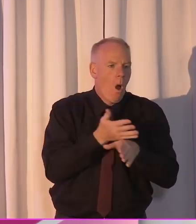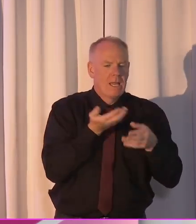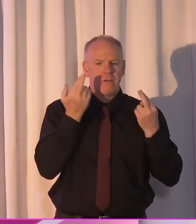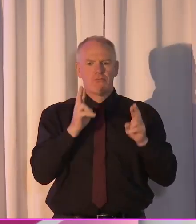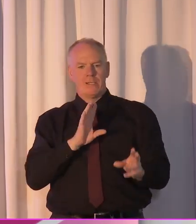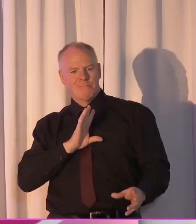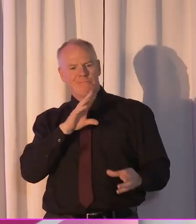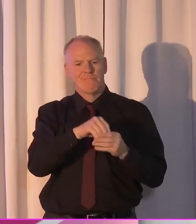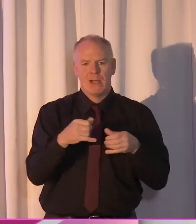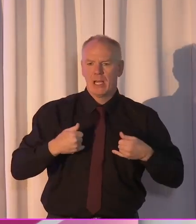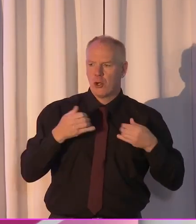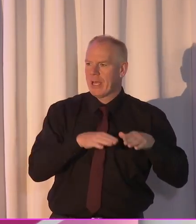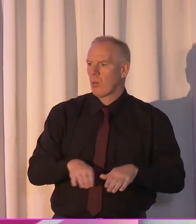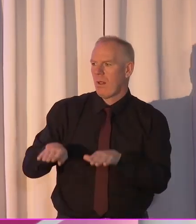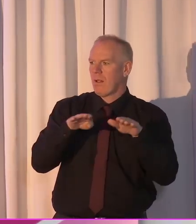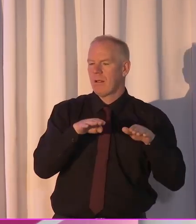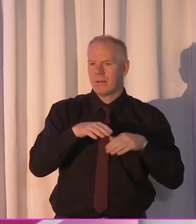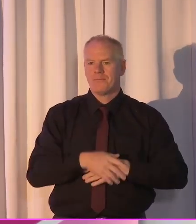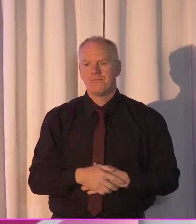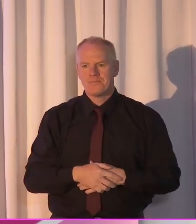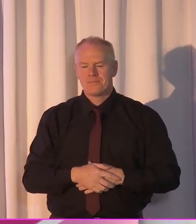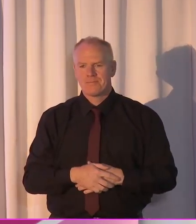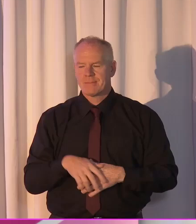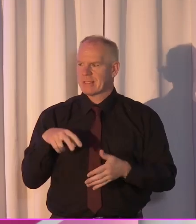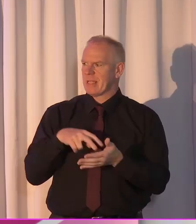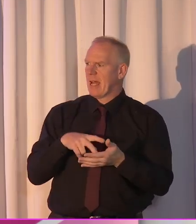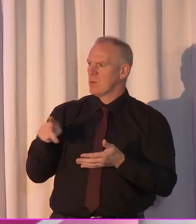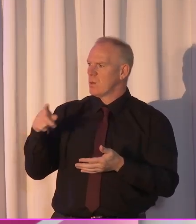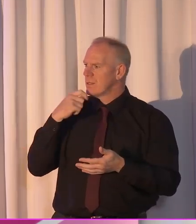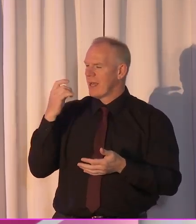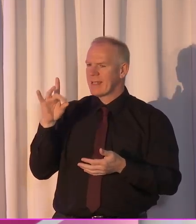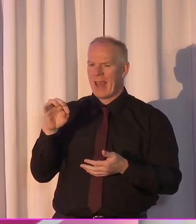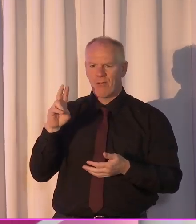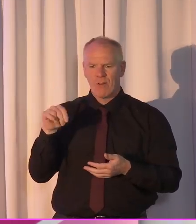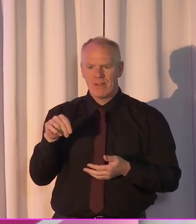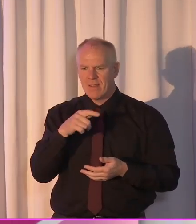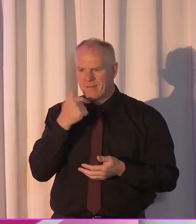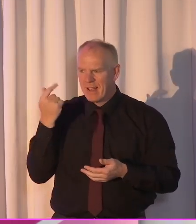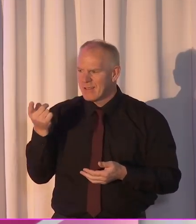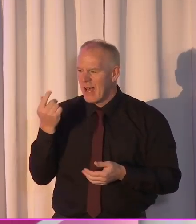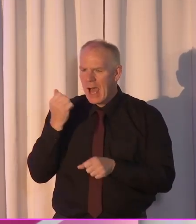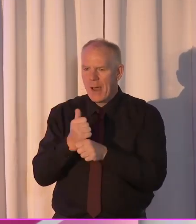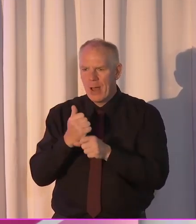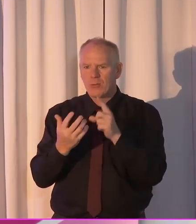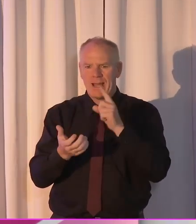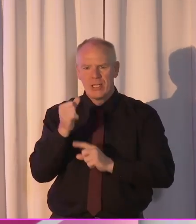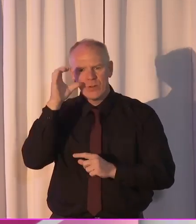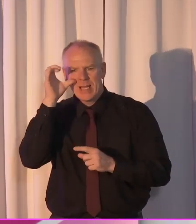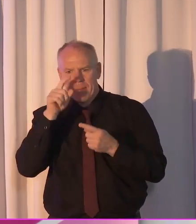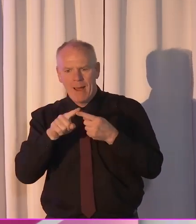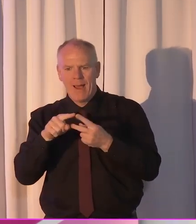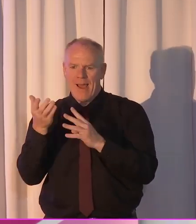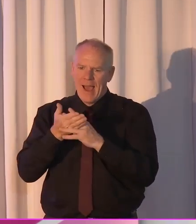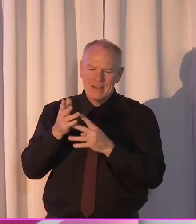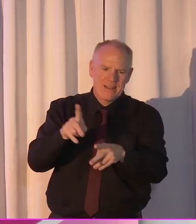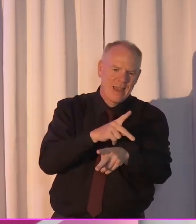right to enjoy equally. And I was delighted to hear you there talk, Kathryn, in relation to getting to the cinemas, getting access to